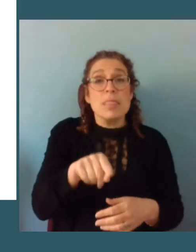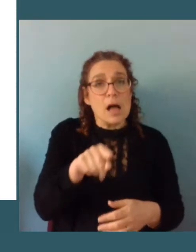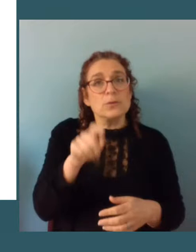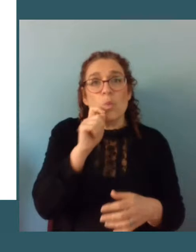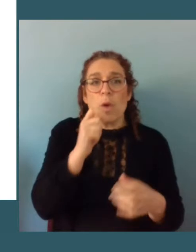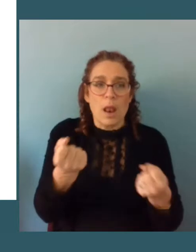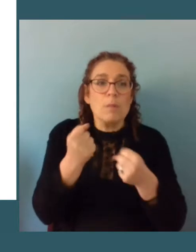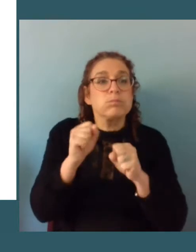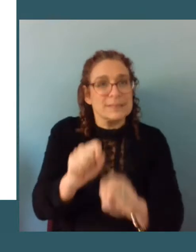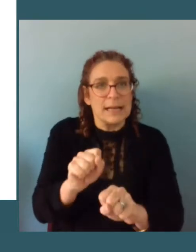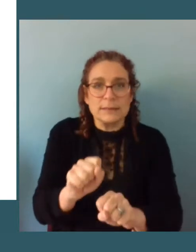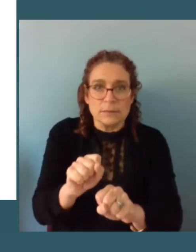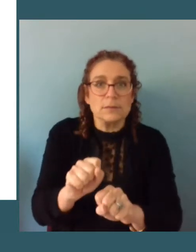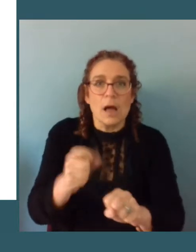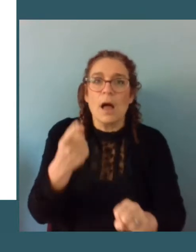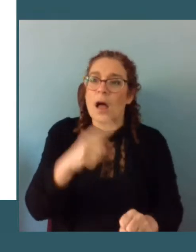in